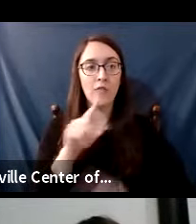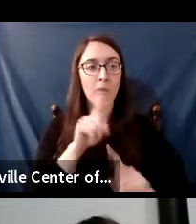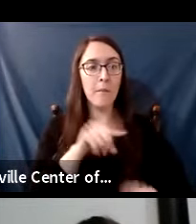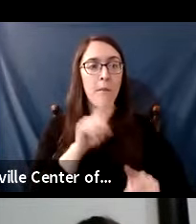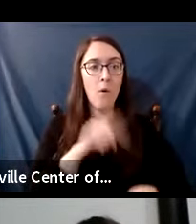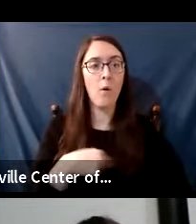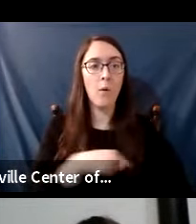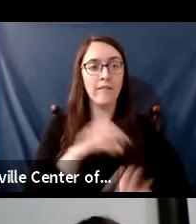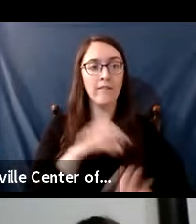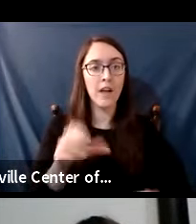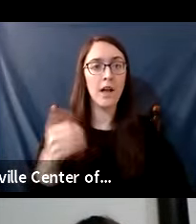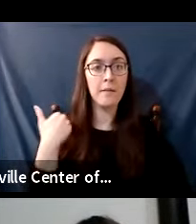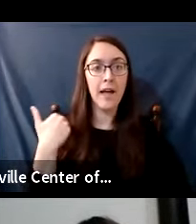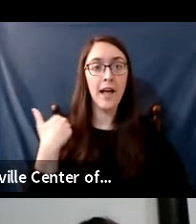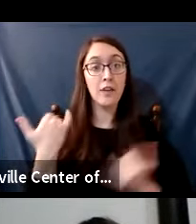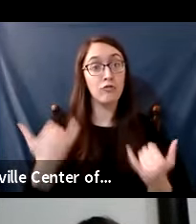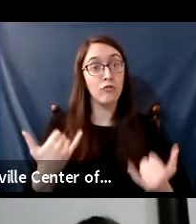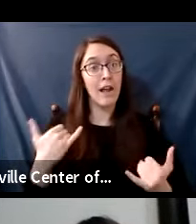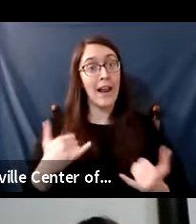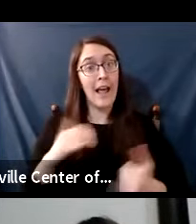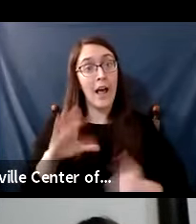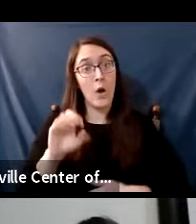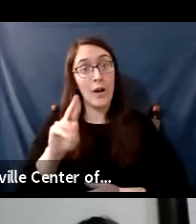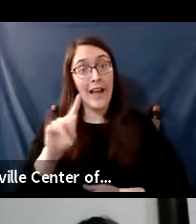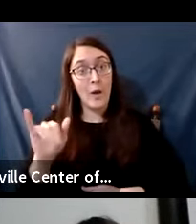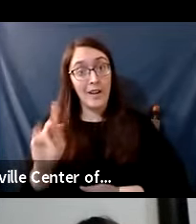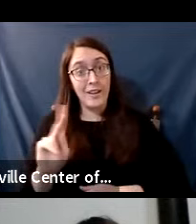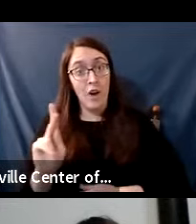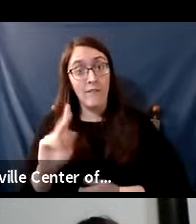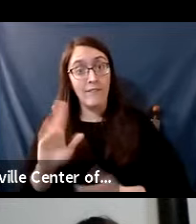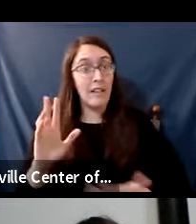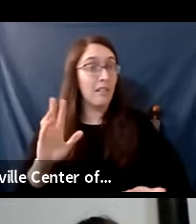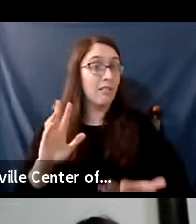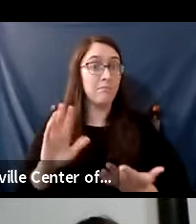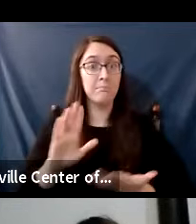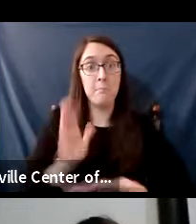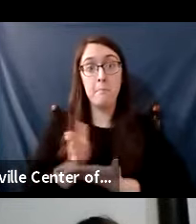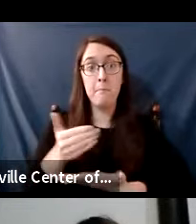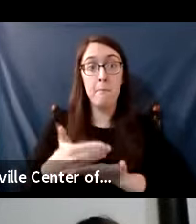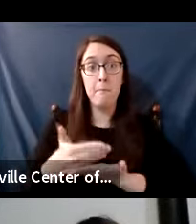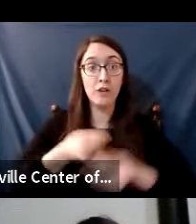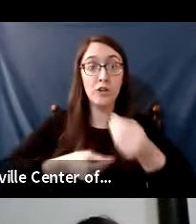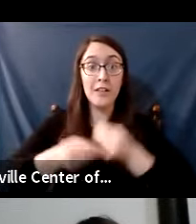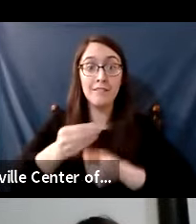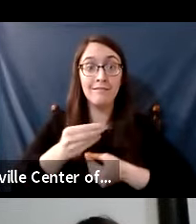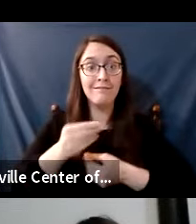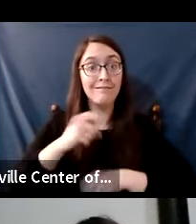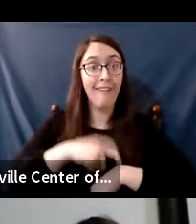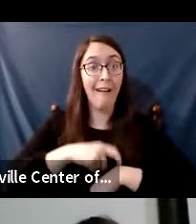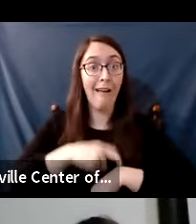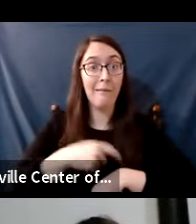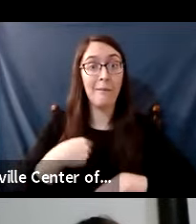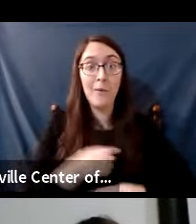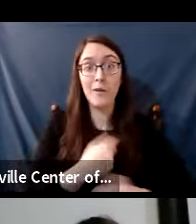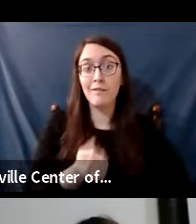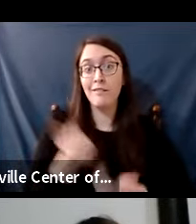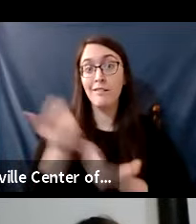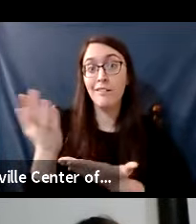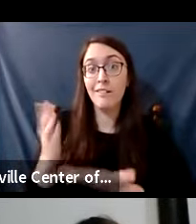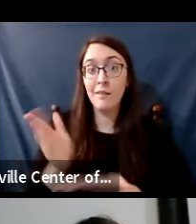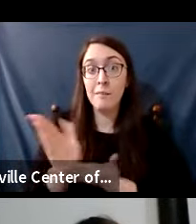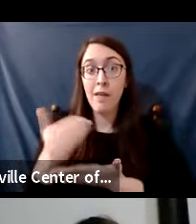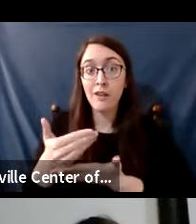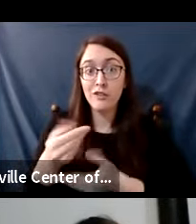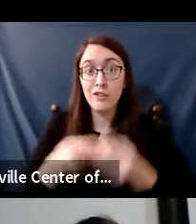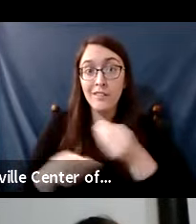it's budget season here in the county, so we'll be bringing our budget to the Board of Health in the near